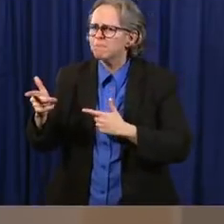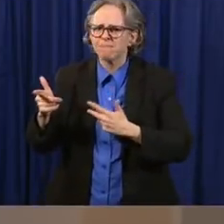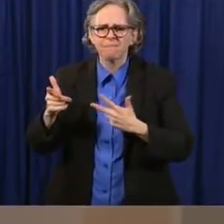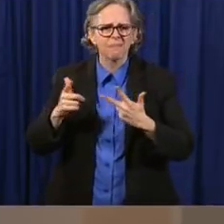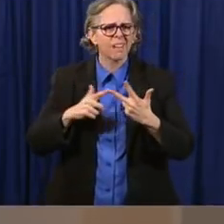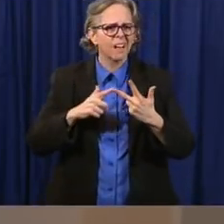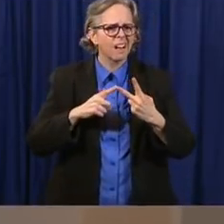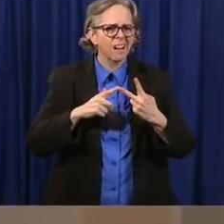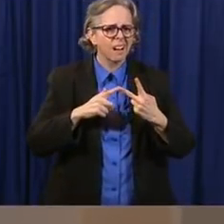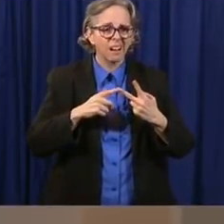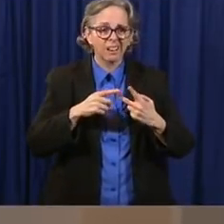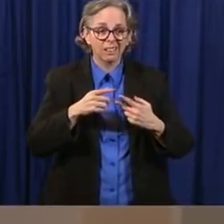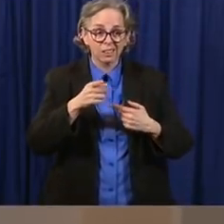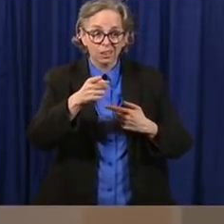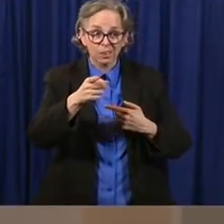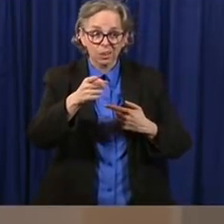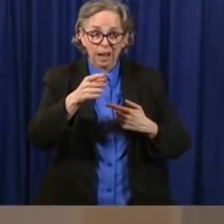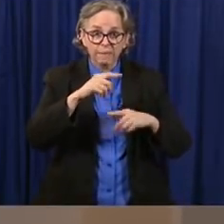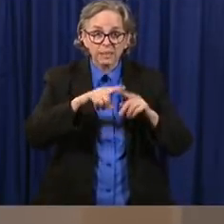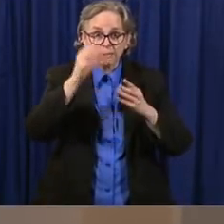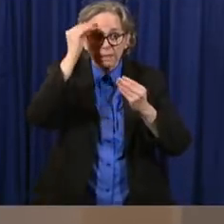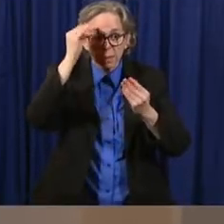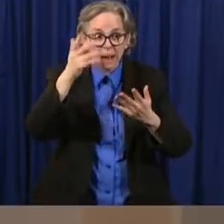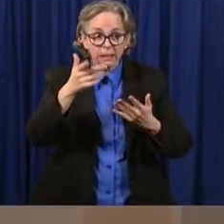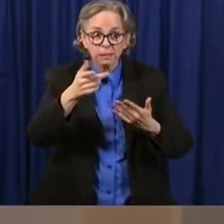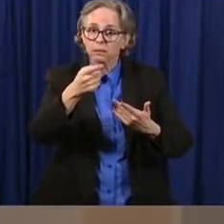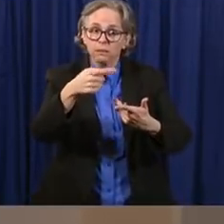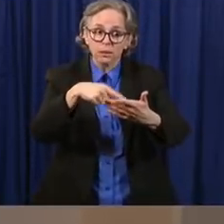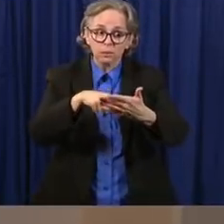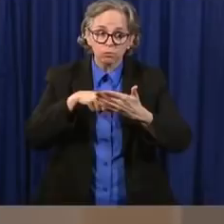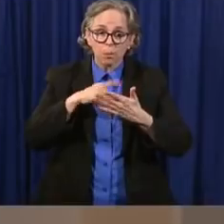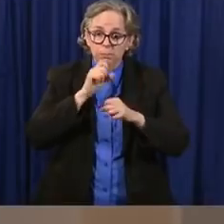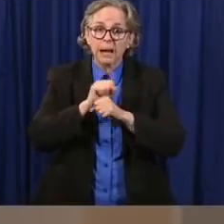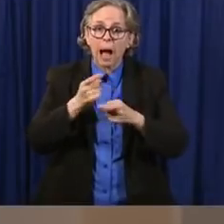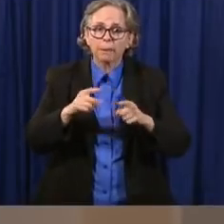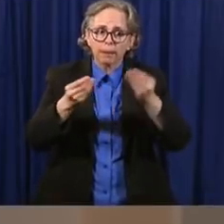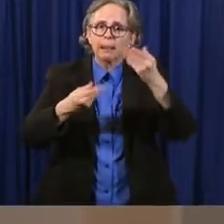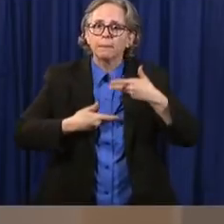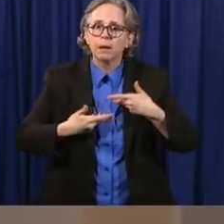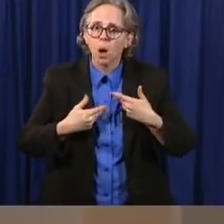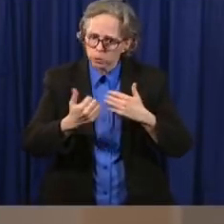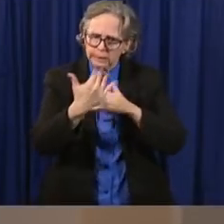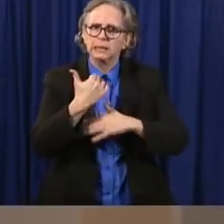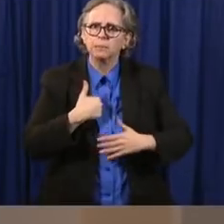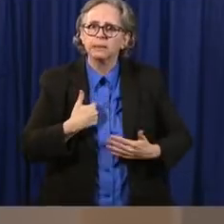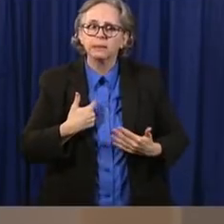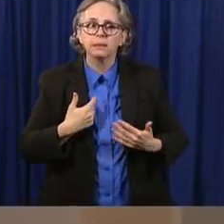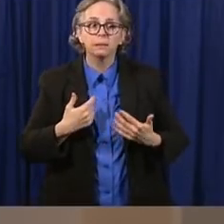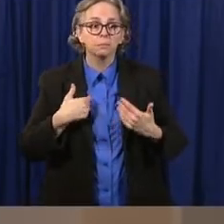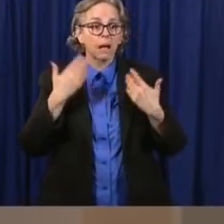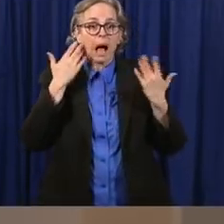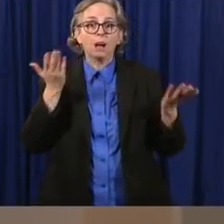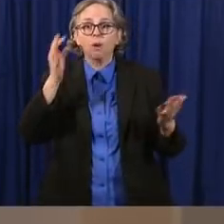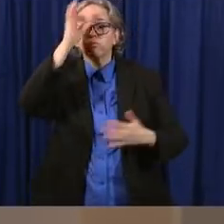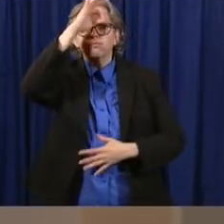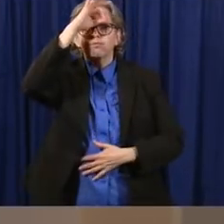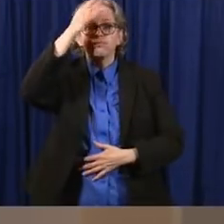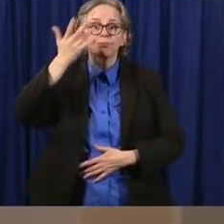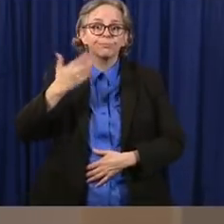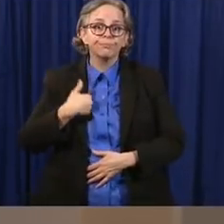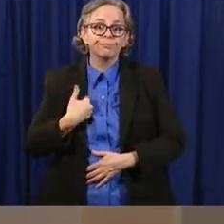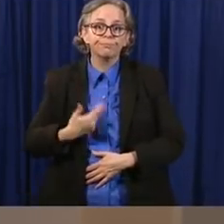have access to information that shows where that's happened, please send it my way, because I am unaware that any state has done that.